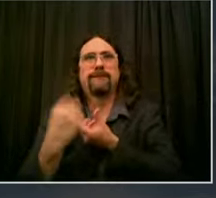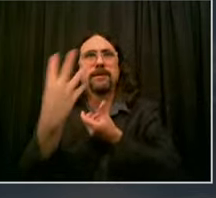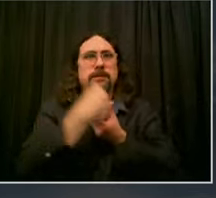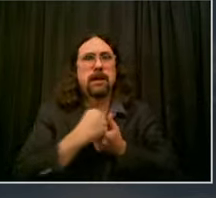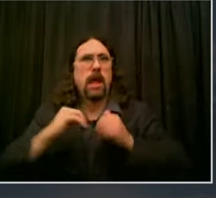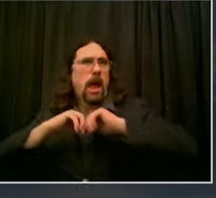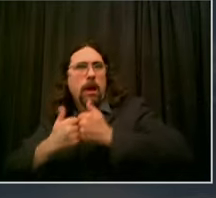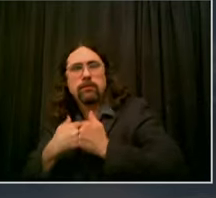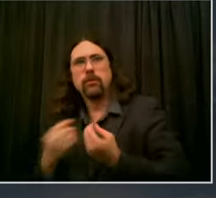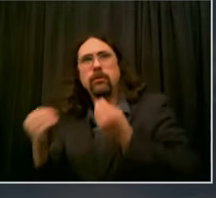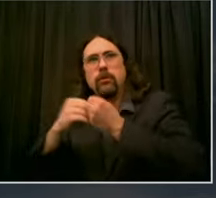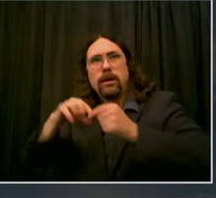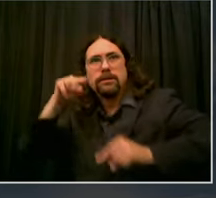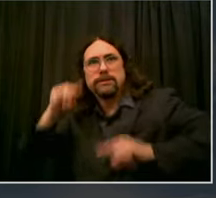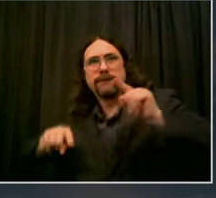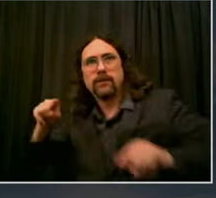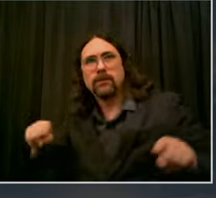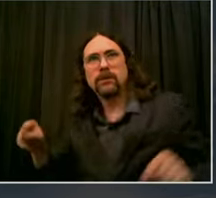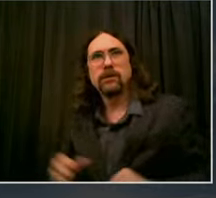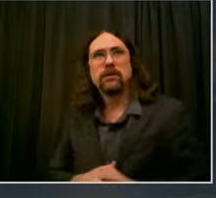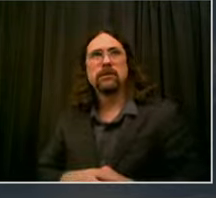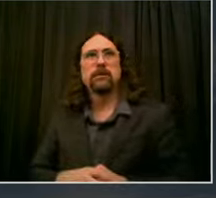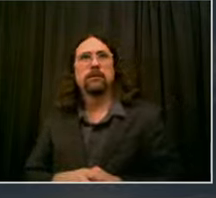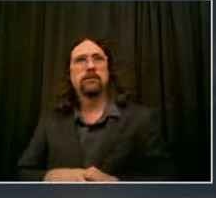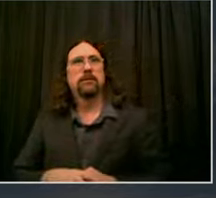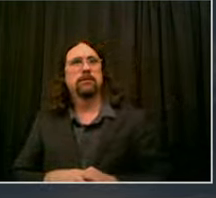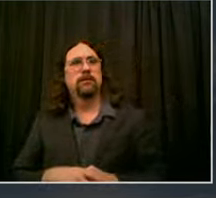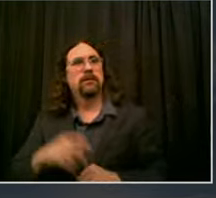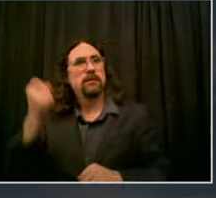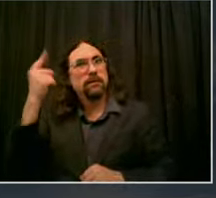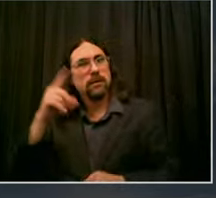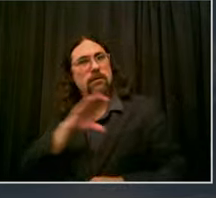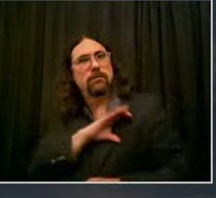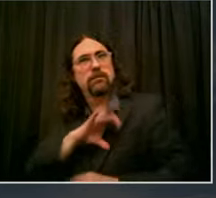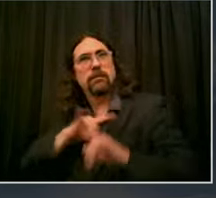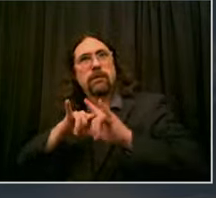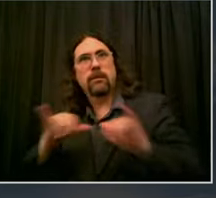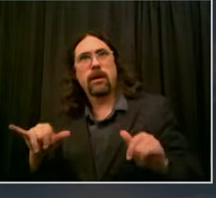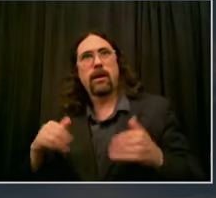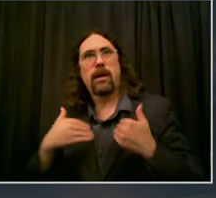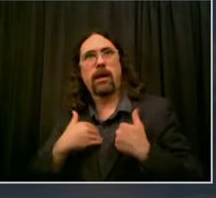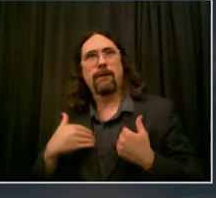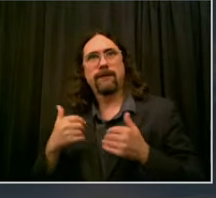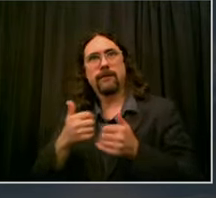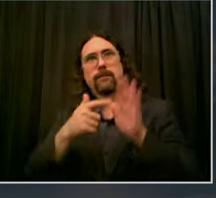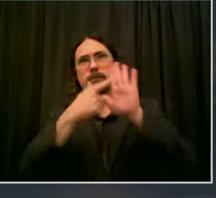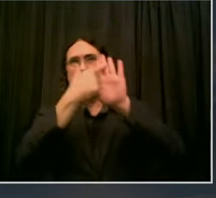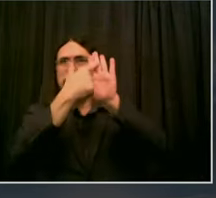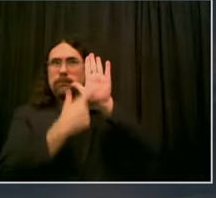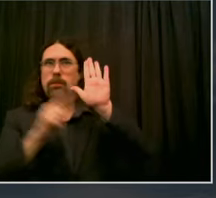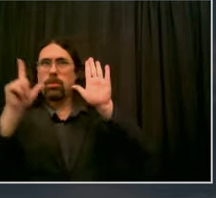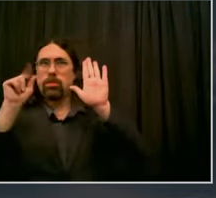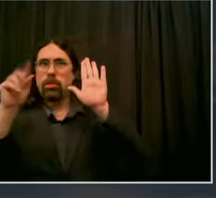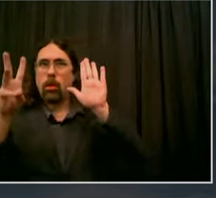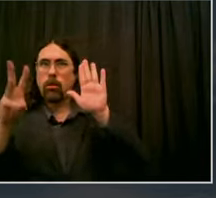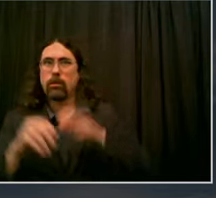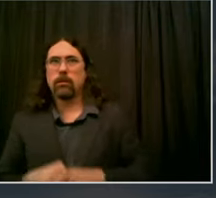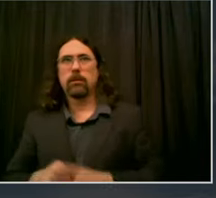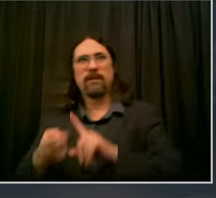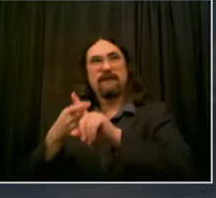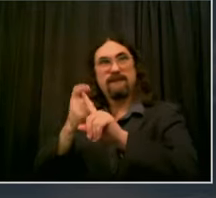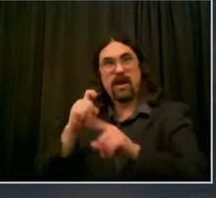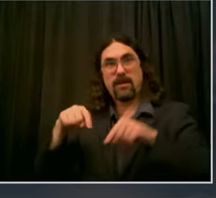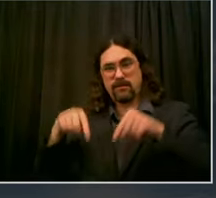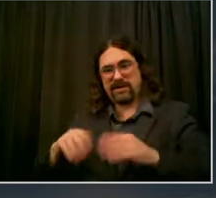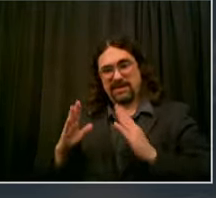partners, thinking outside the box, how do we engage with kids in this environment? The environment is constantly moving, but we still